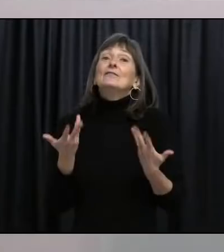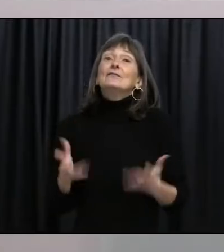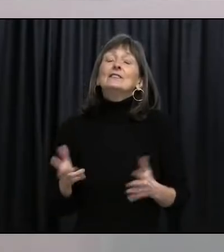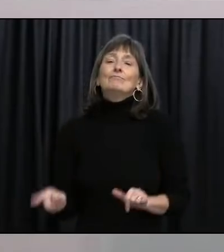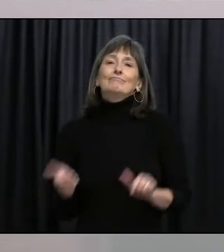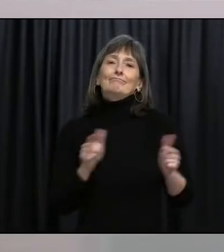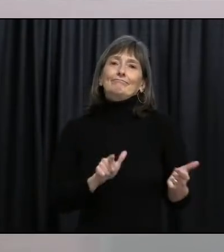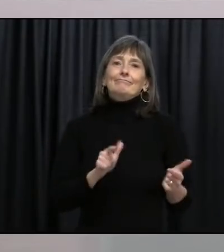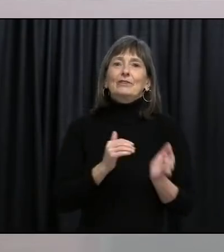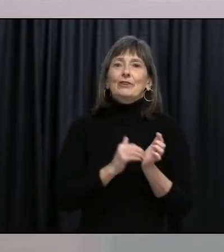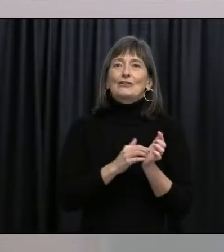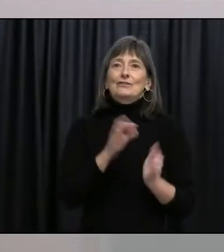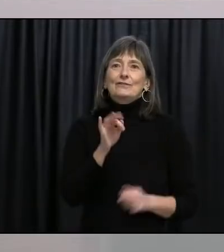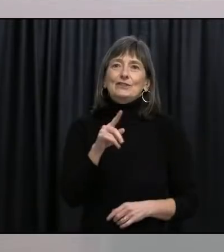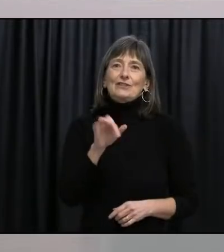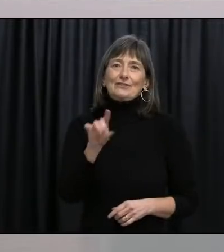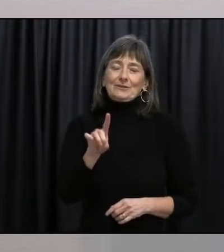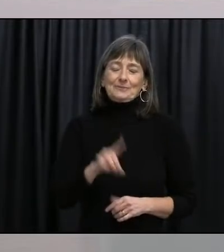Fitzgerald.